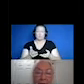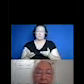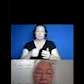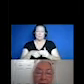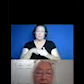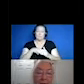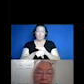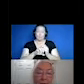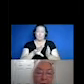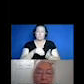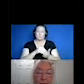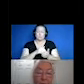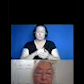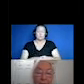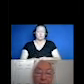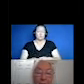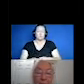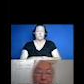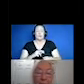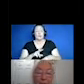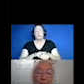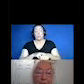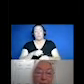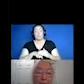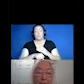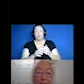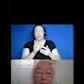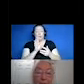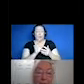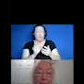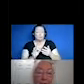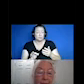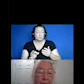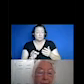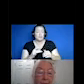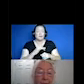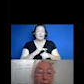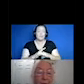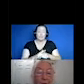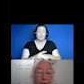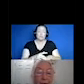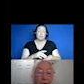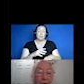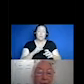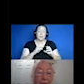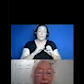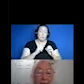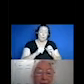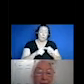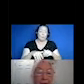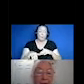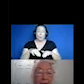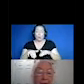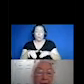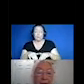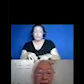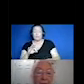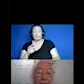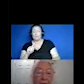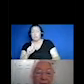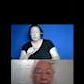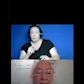centers. And of course, birthing options available, birthing ball, walking, fetal